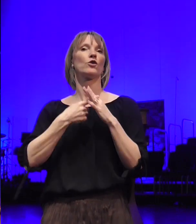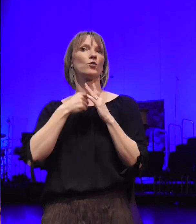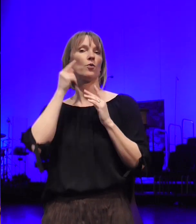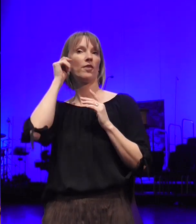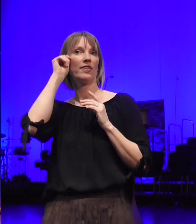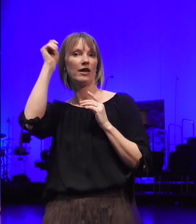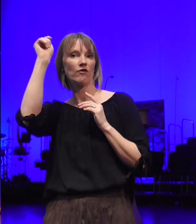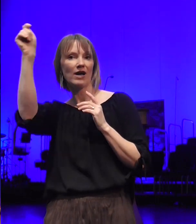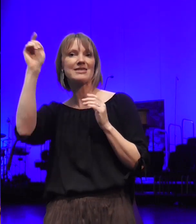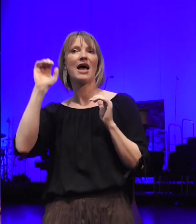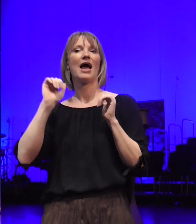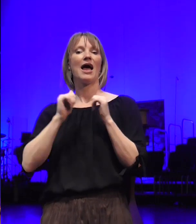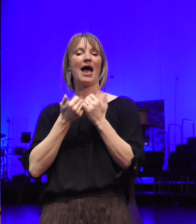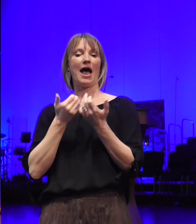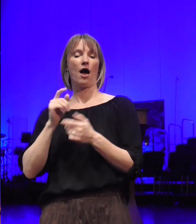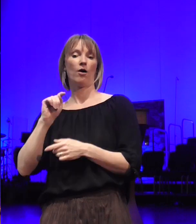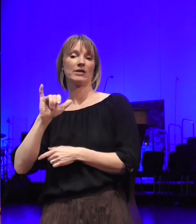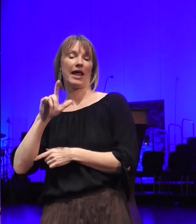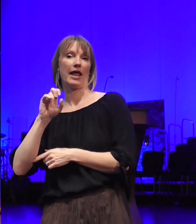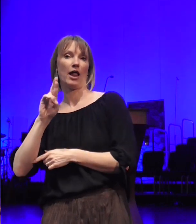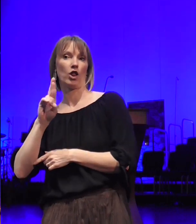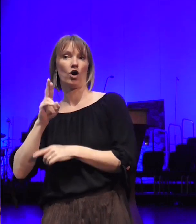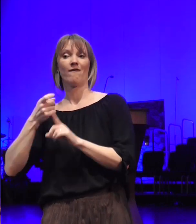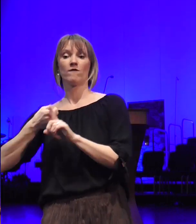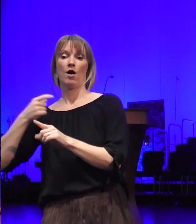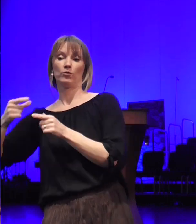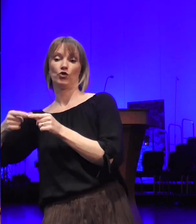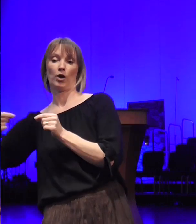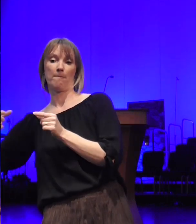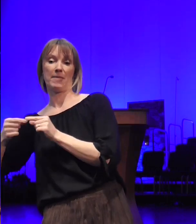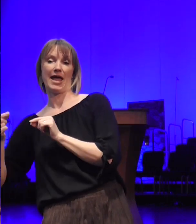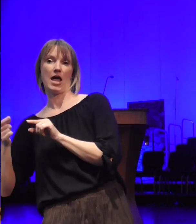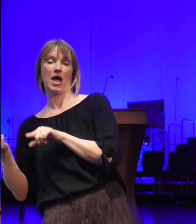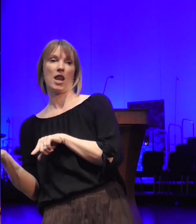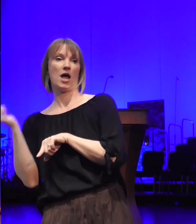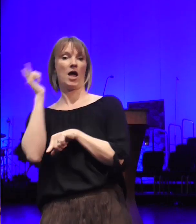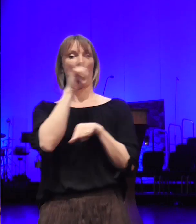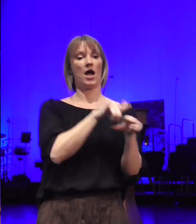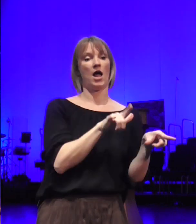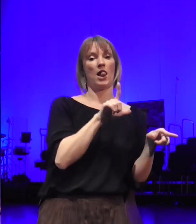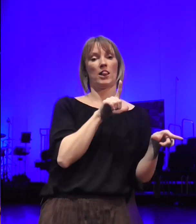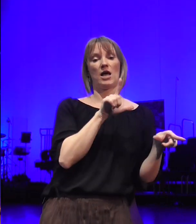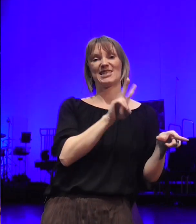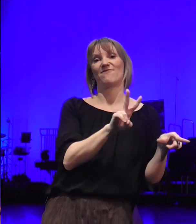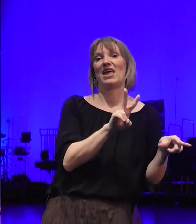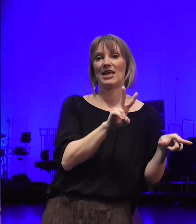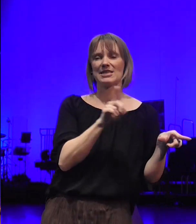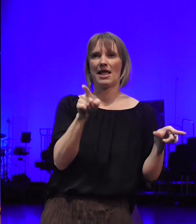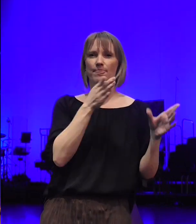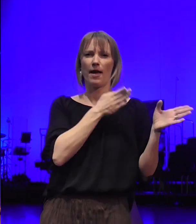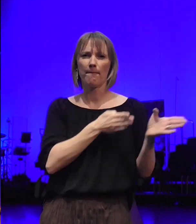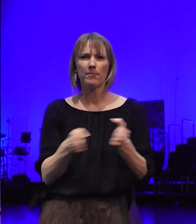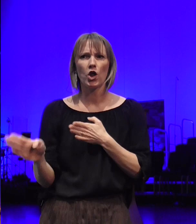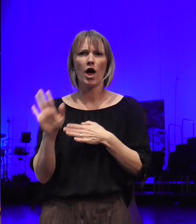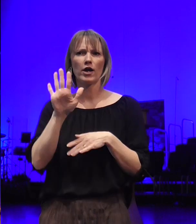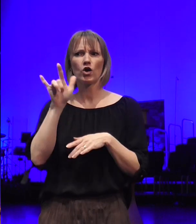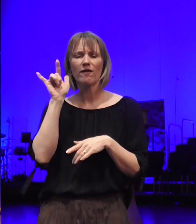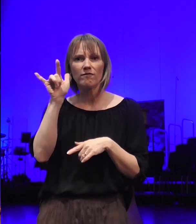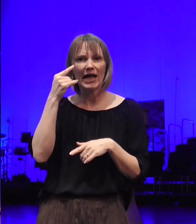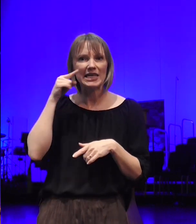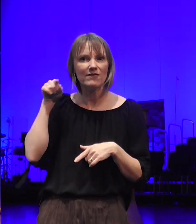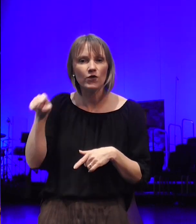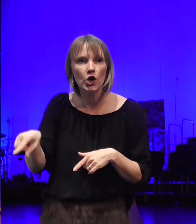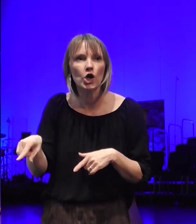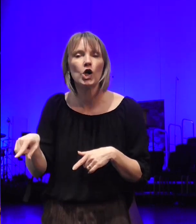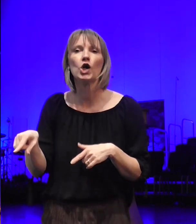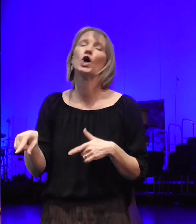was Taylor going to get from Japan to Las Vegas. And they plotted her flights for her,